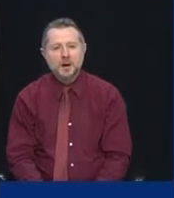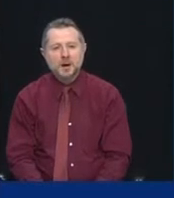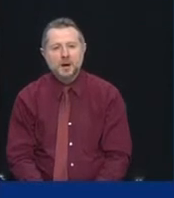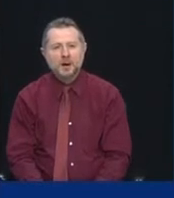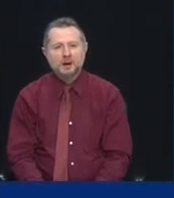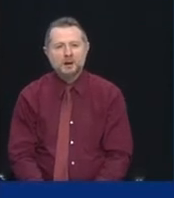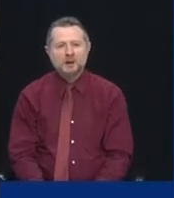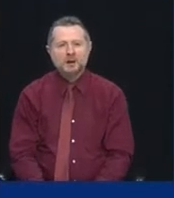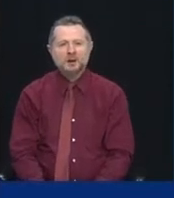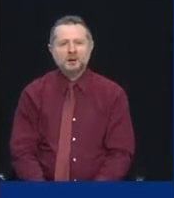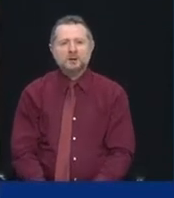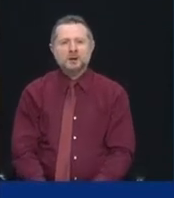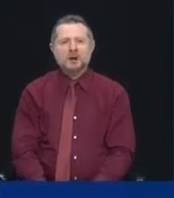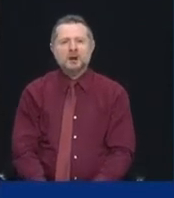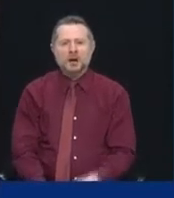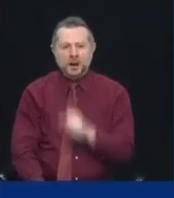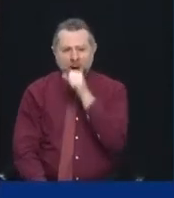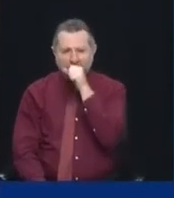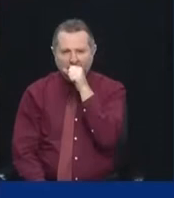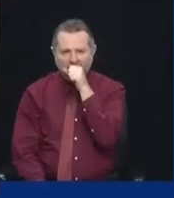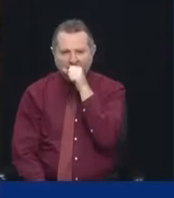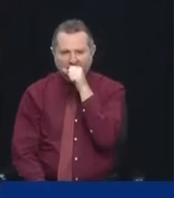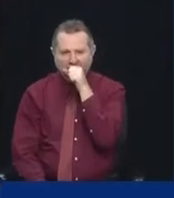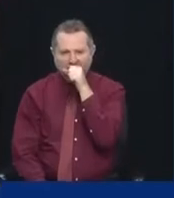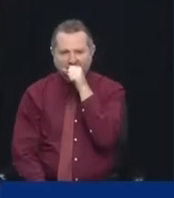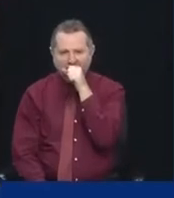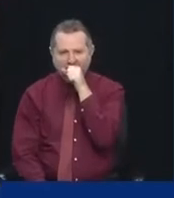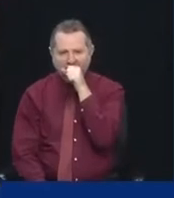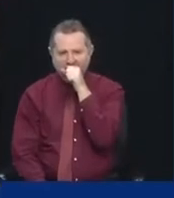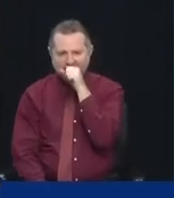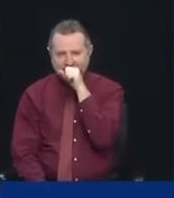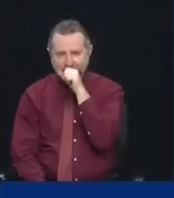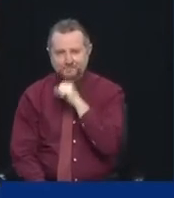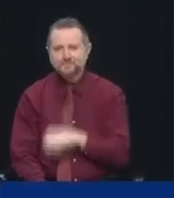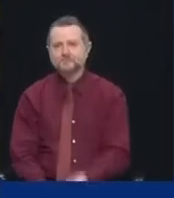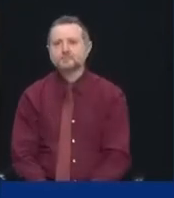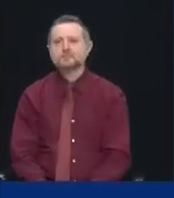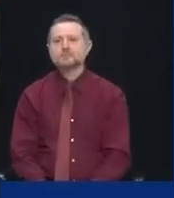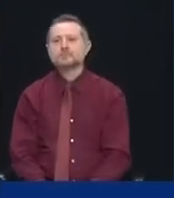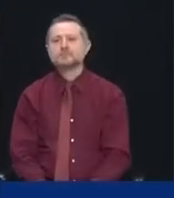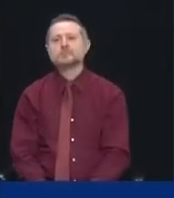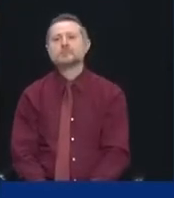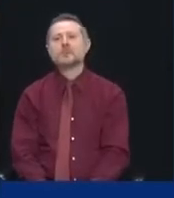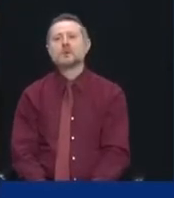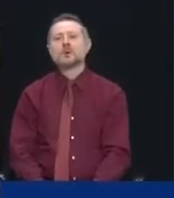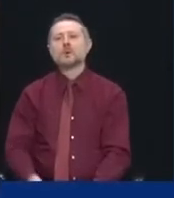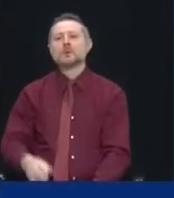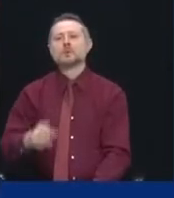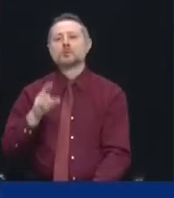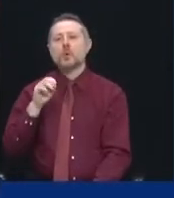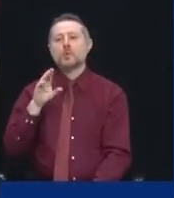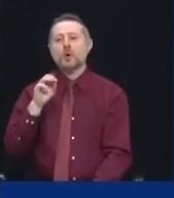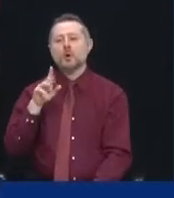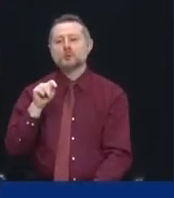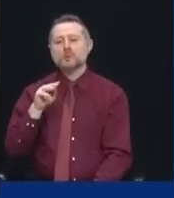in the bottom of your window. And Kelly Cummings, Director of Operation. Robert Mihika, Howard Zucker, and Kelly